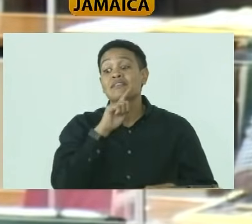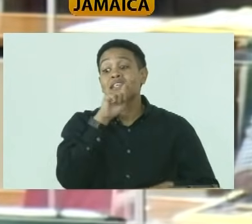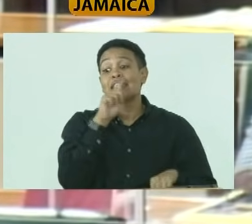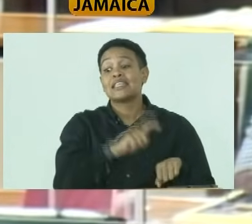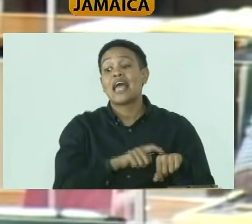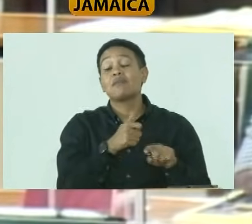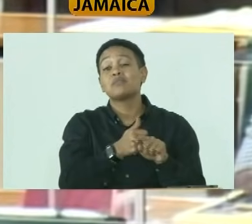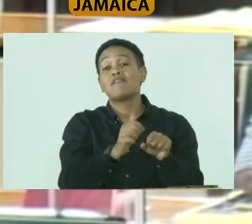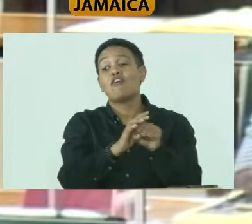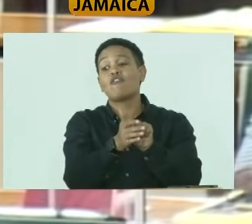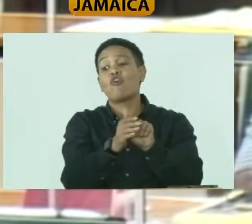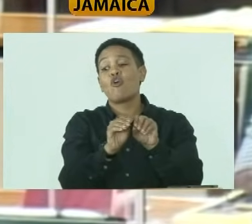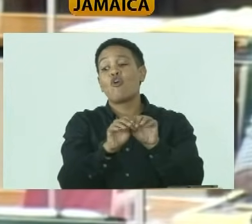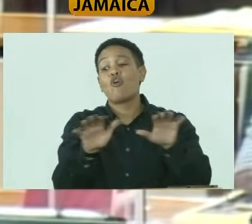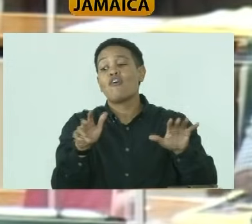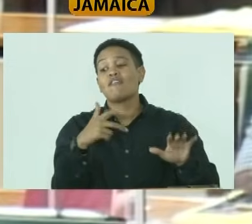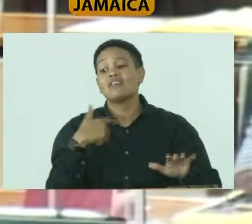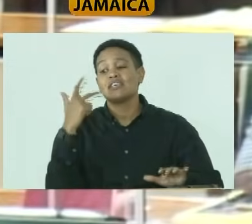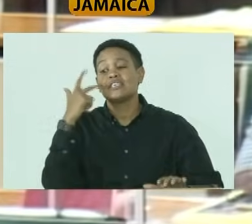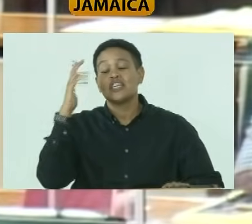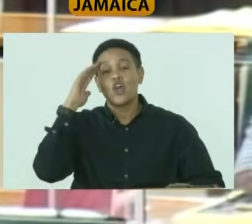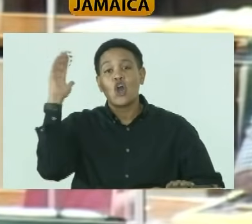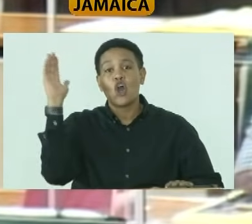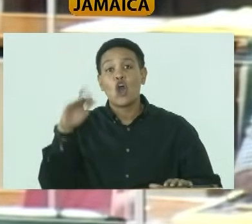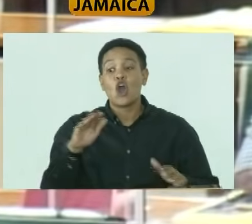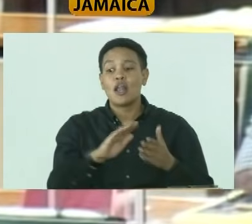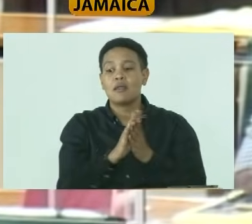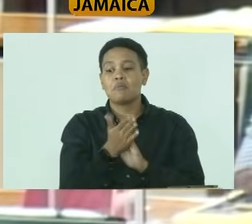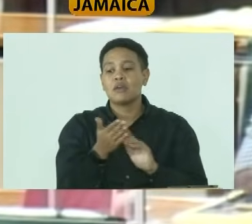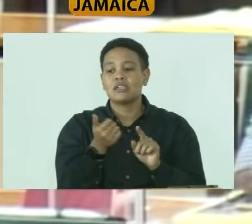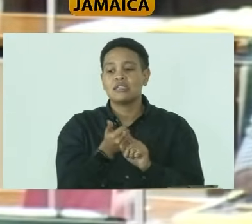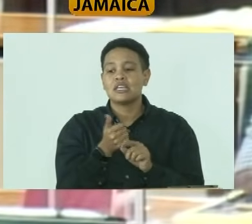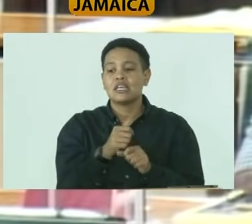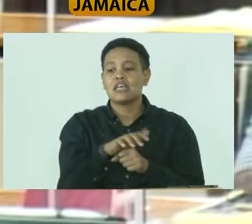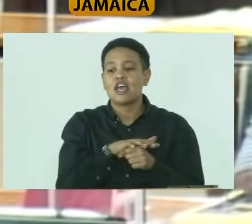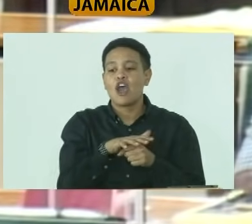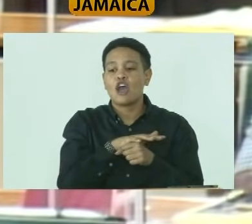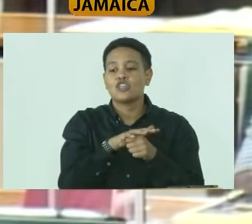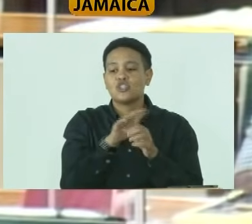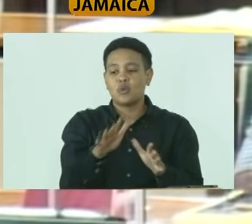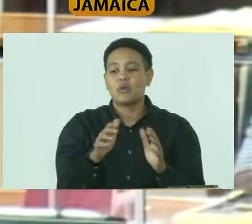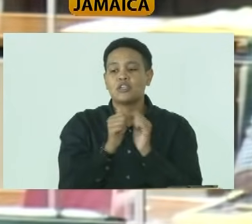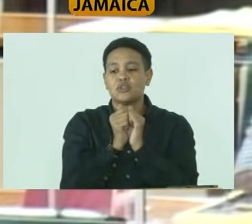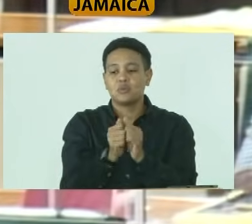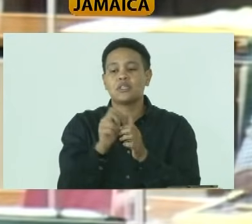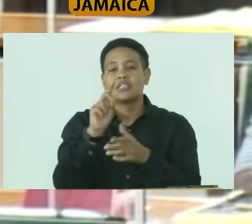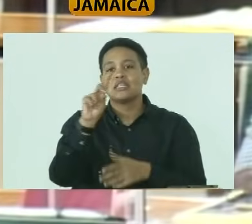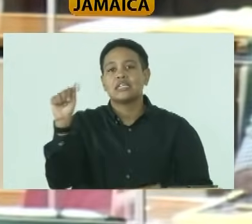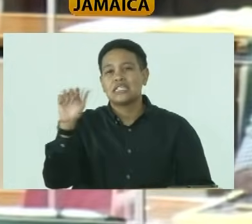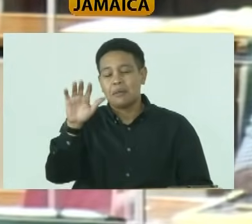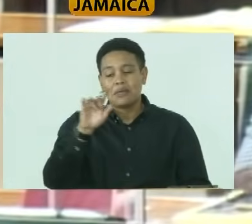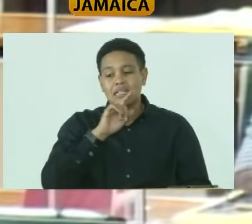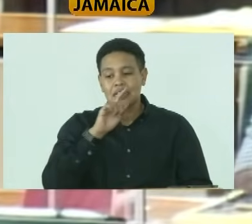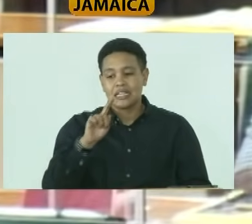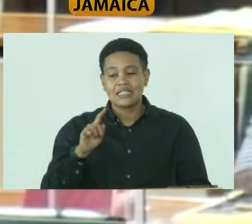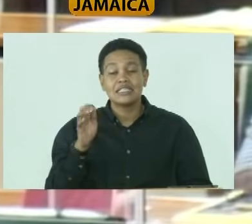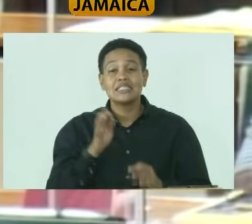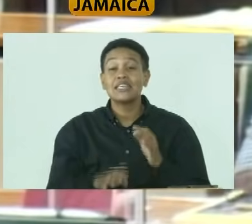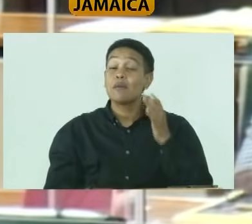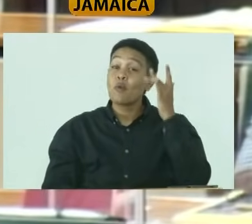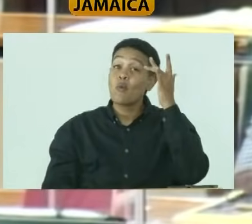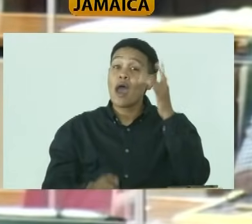of COVID has seen us all become constituents with disabilities, simply